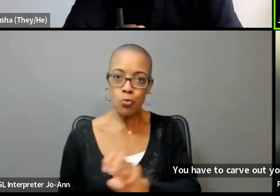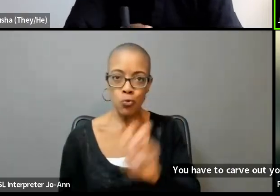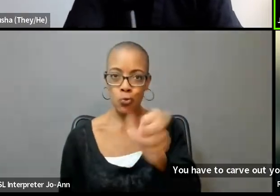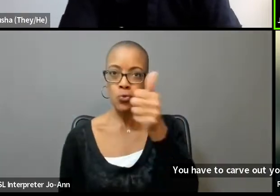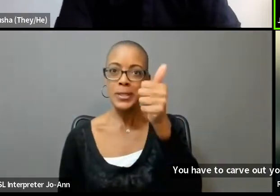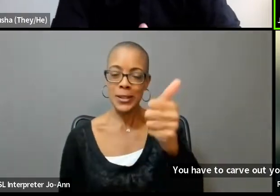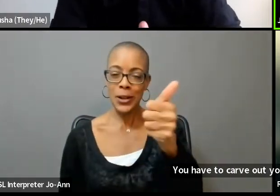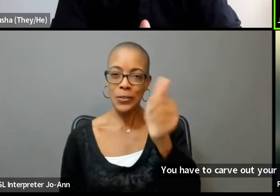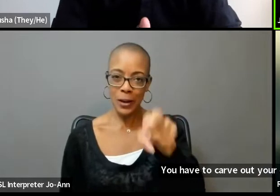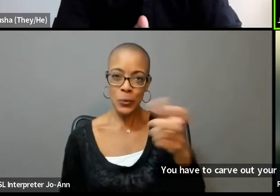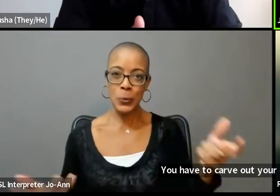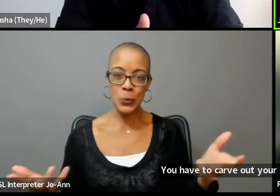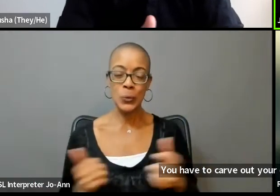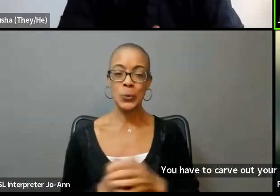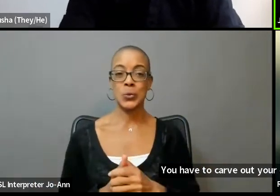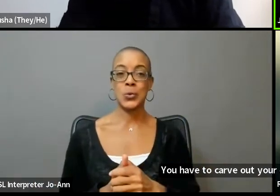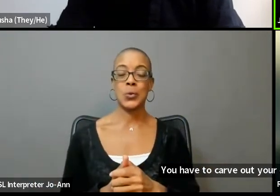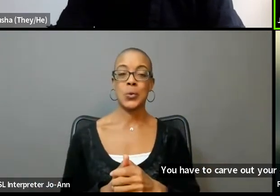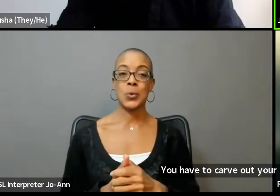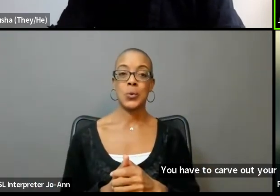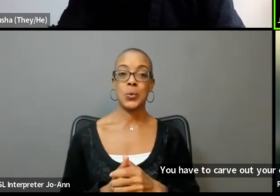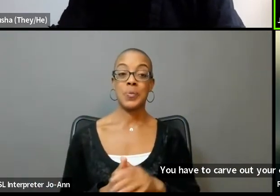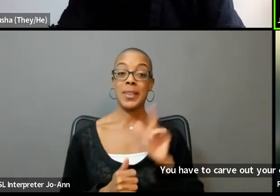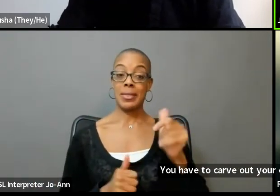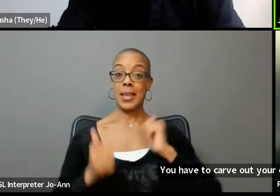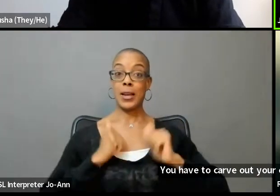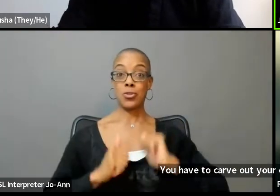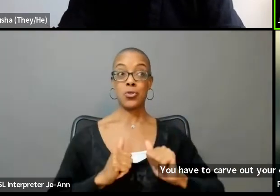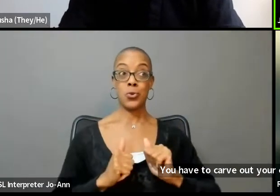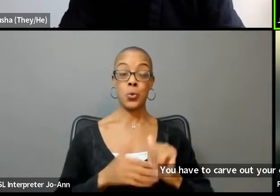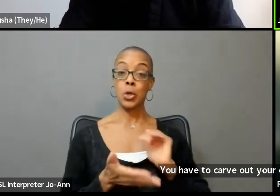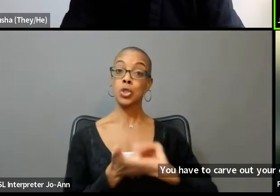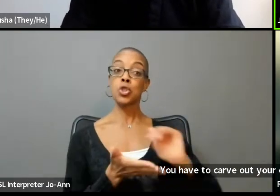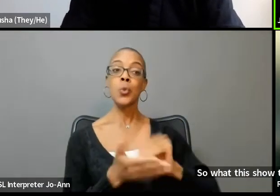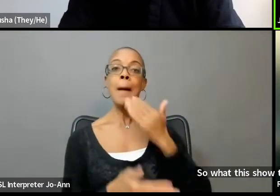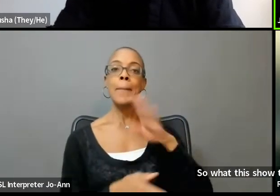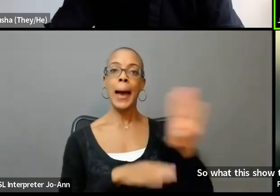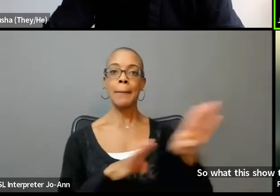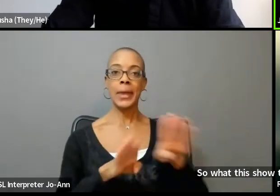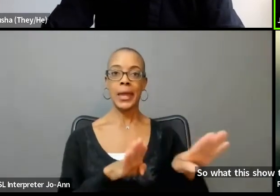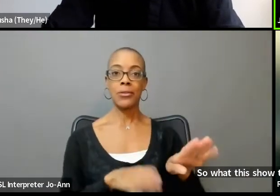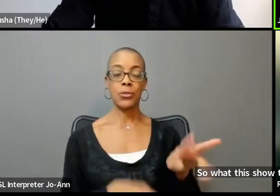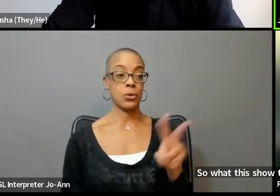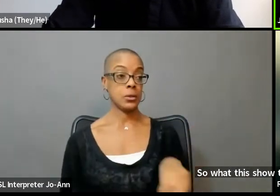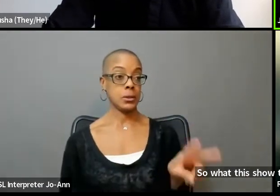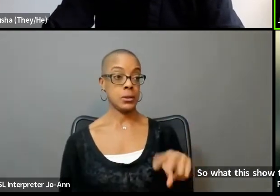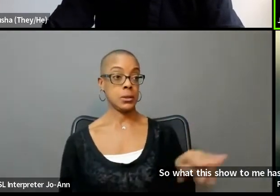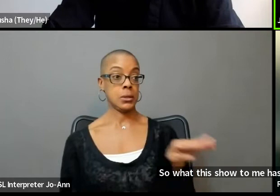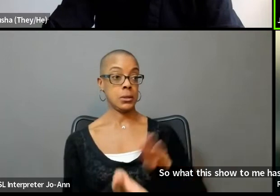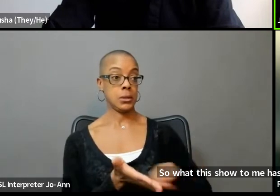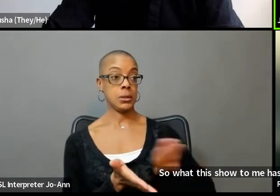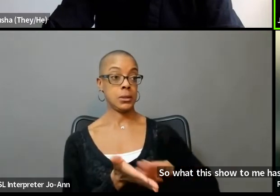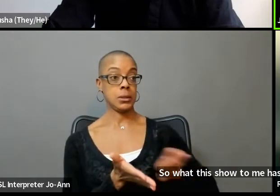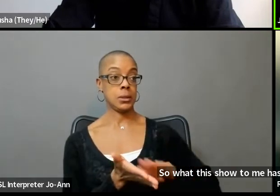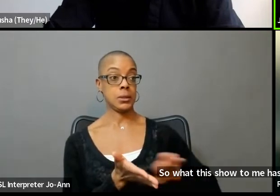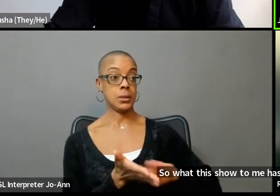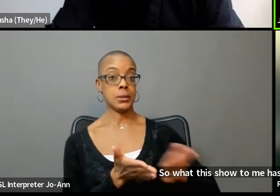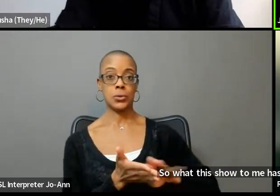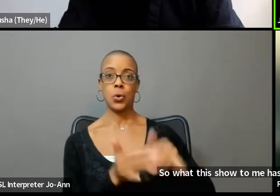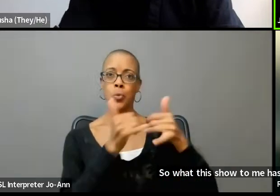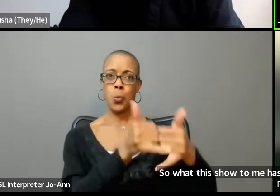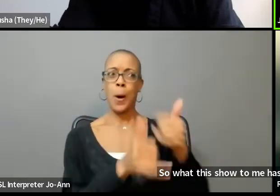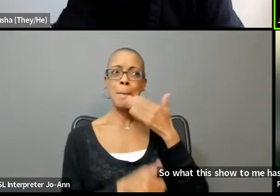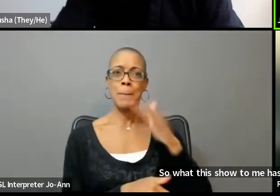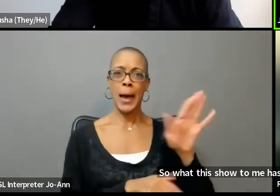this show to me has been is an excuse for bad behavior. And you're being rewarded for it. And so it's